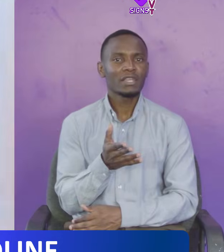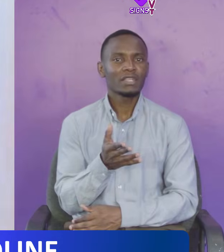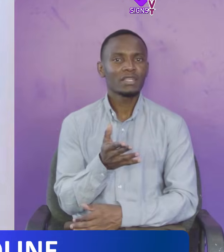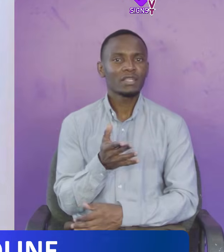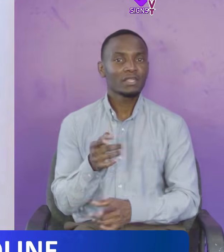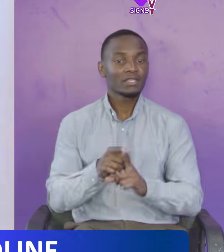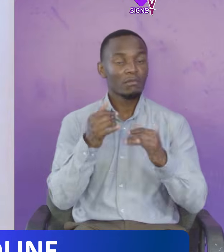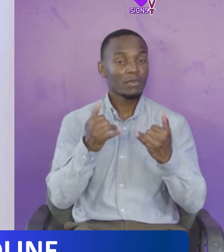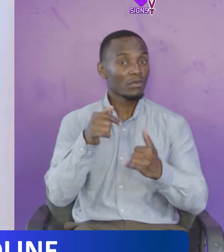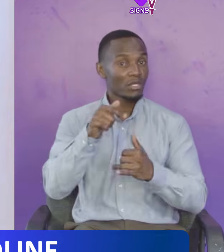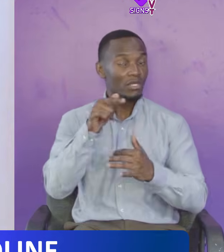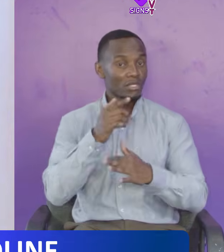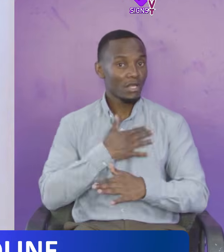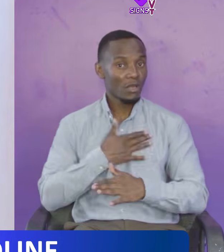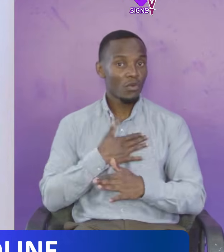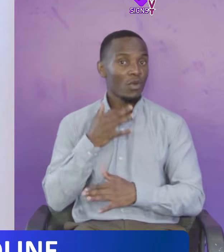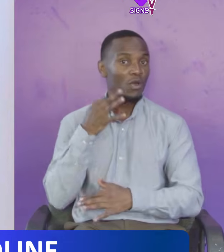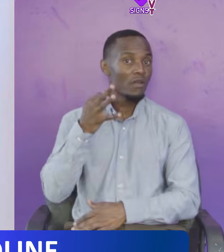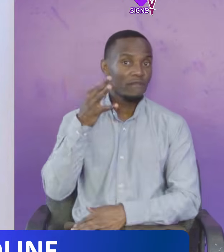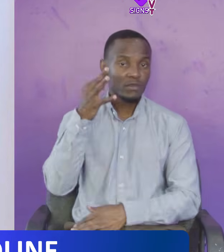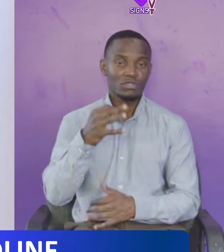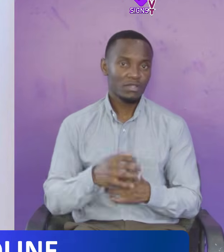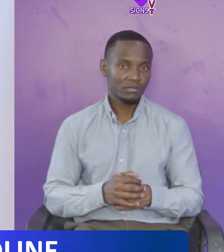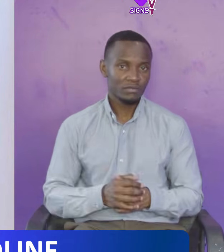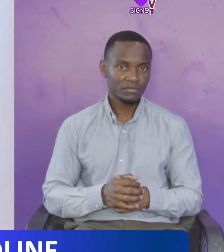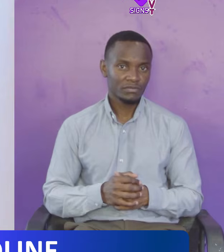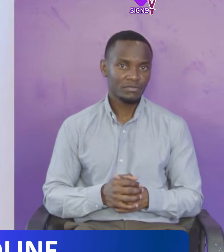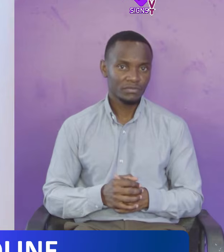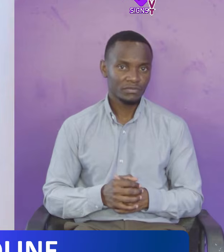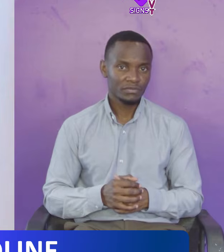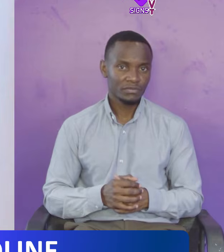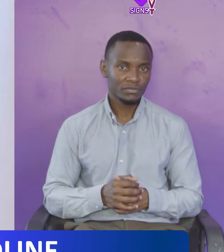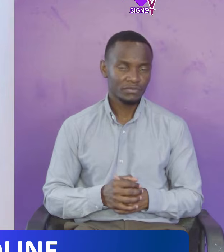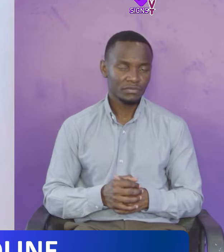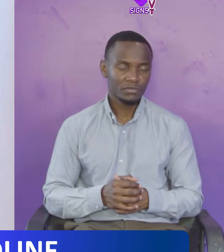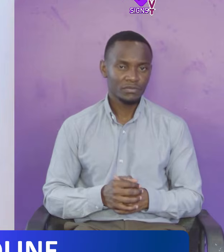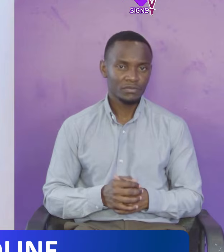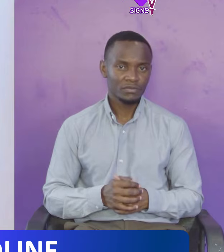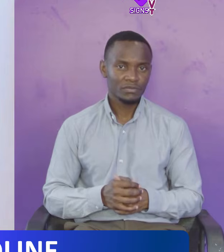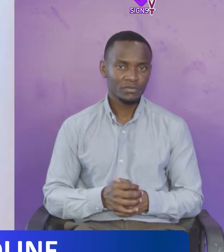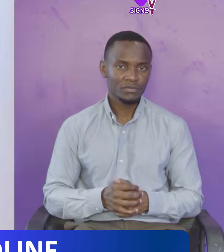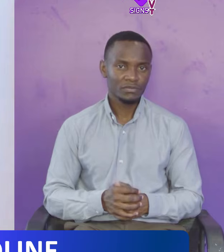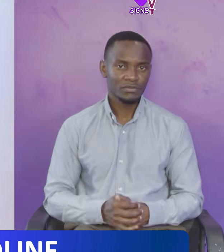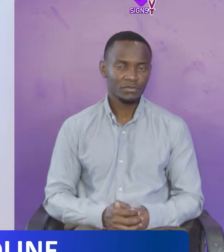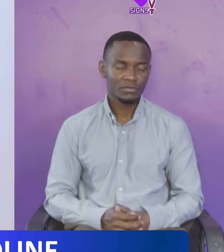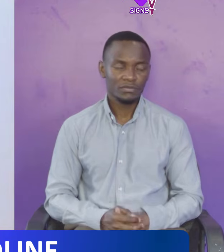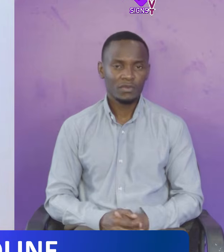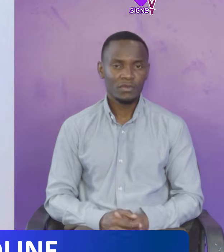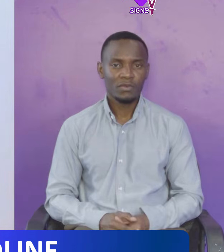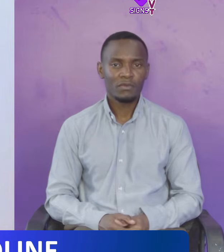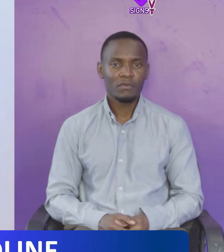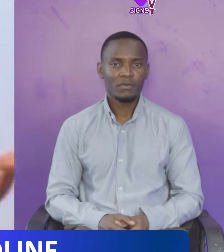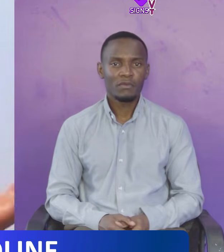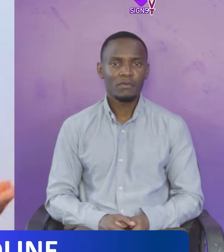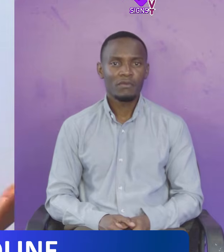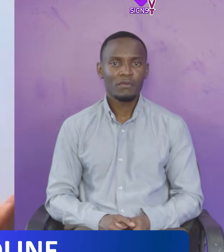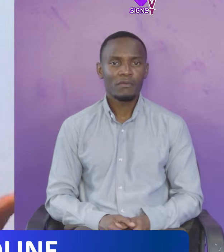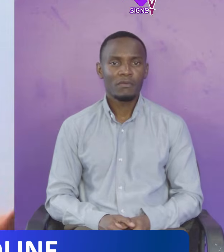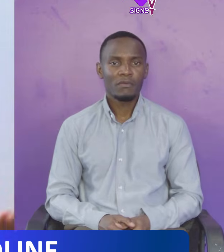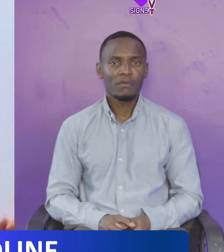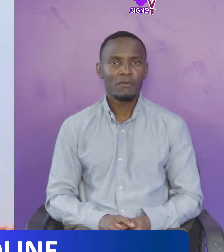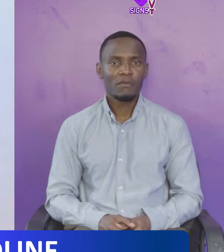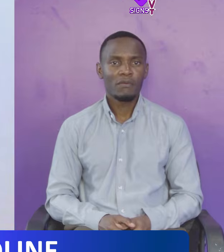future. Heshima mwanzo, mengi yatafuata. Lakini ukija kwa kifua, kwa sababu wewe ni kijana, hata hao